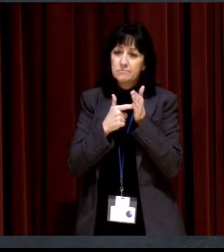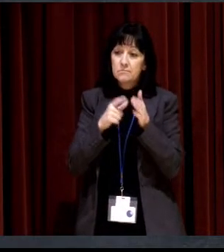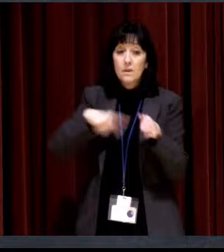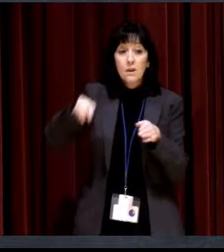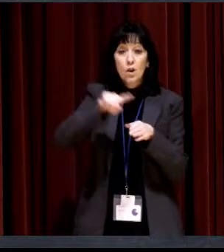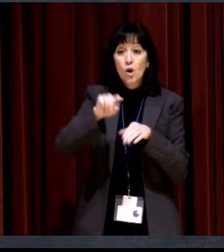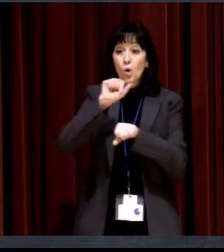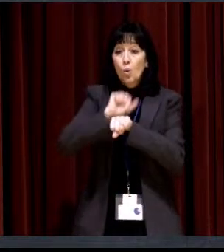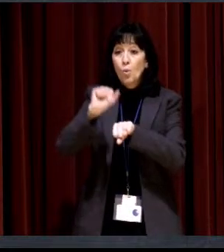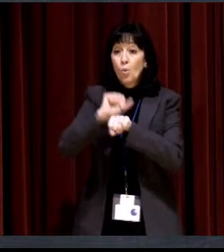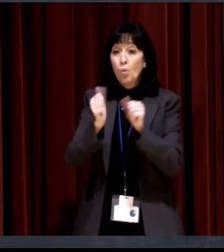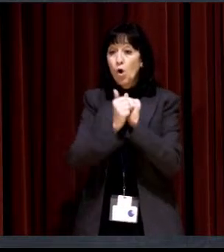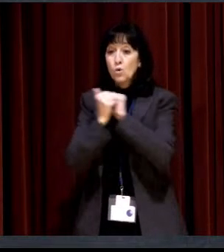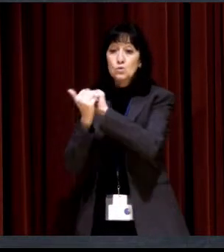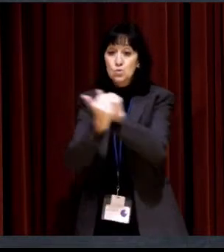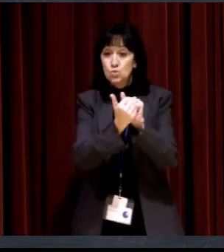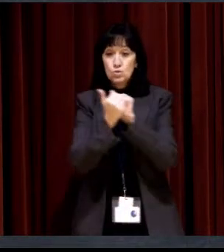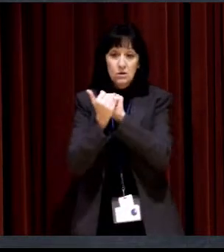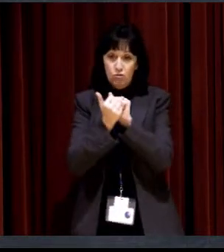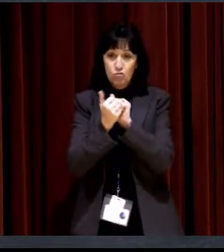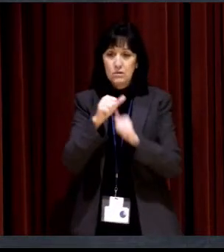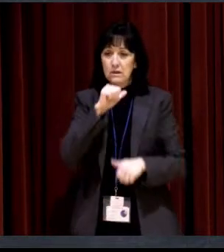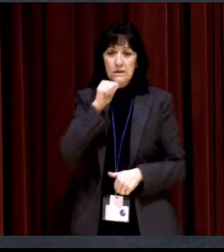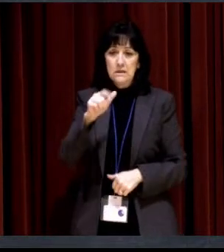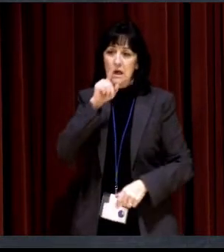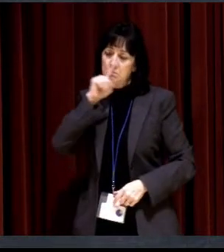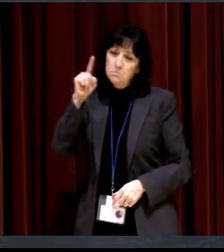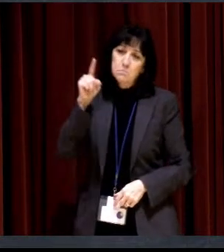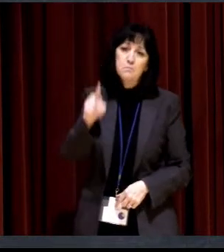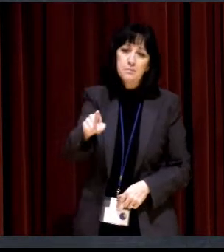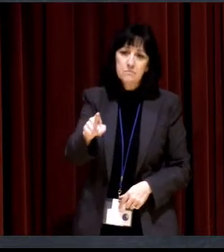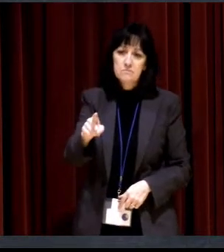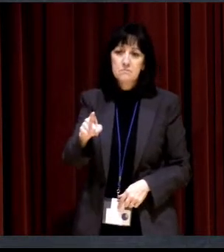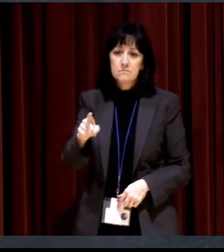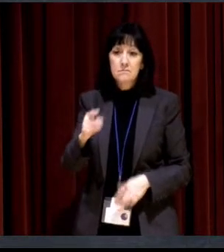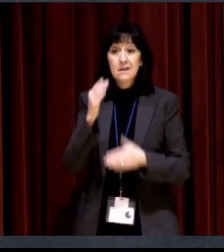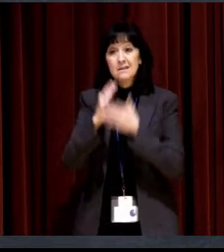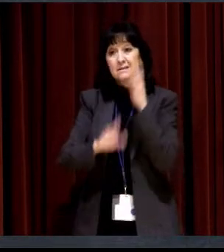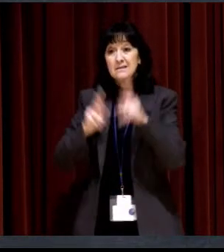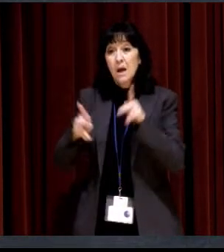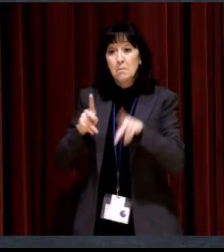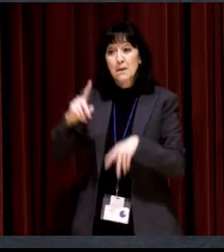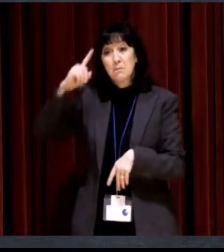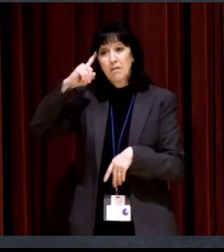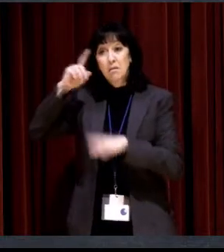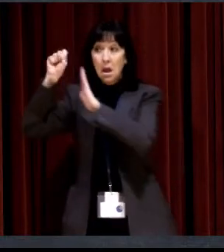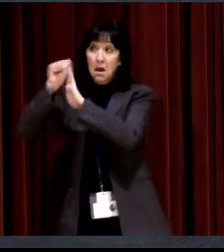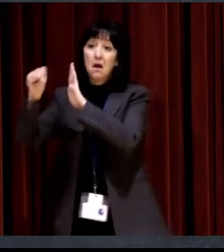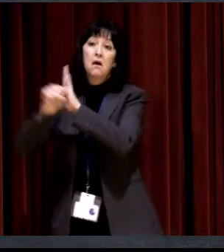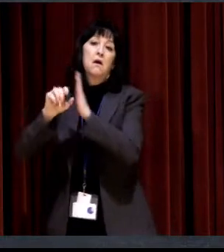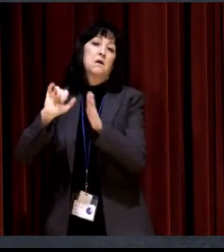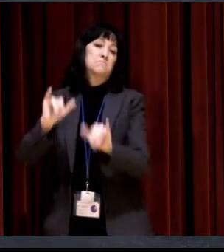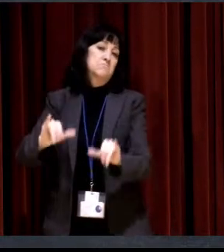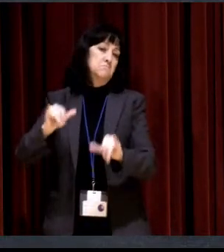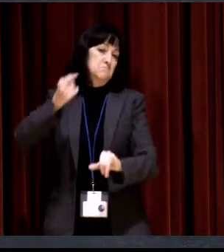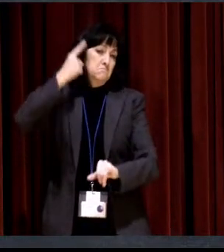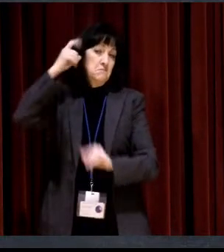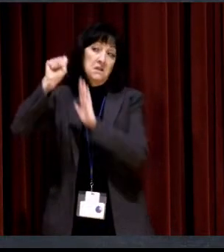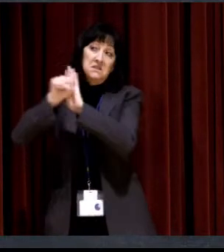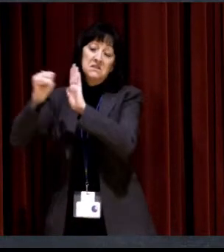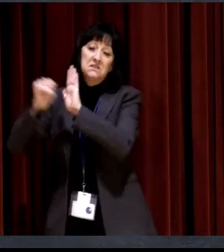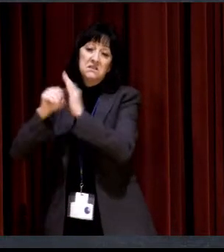not an imposed takeover. Some of the ones that you saw on the thing, if you participated, were